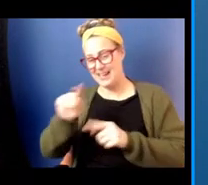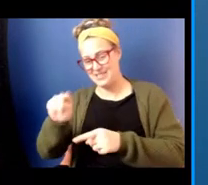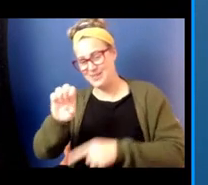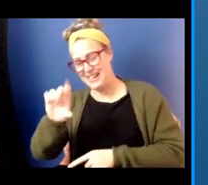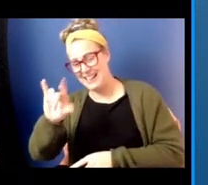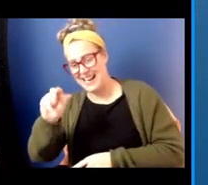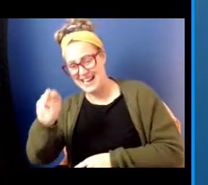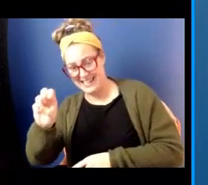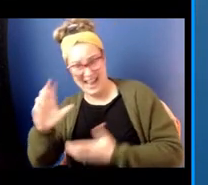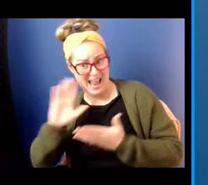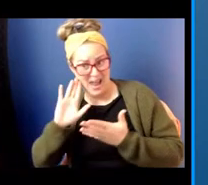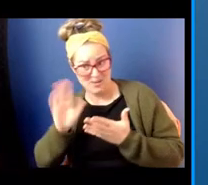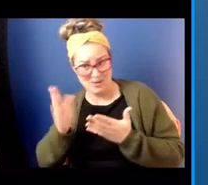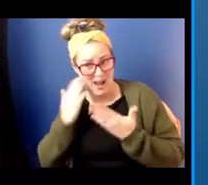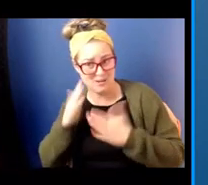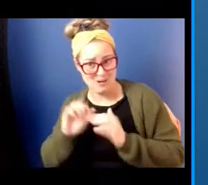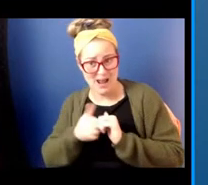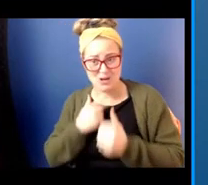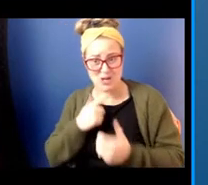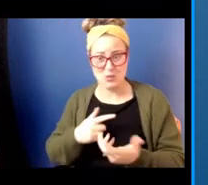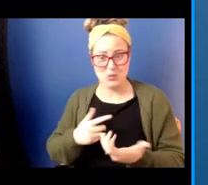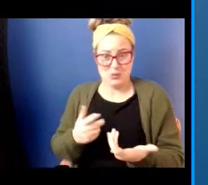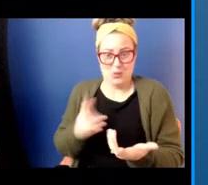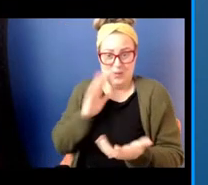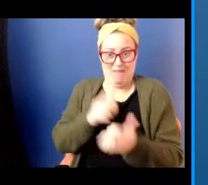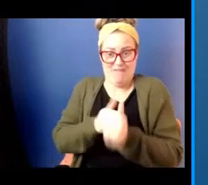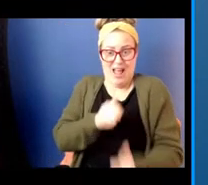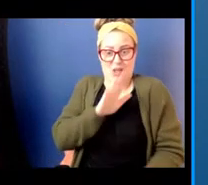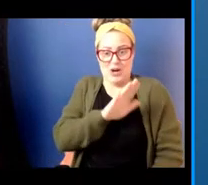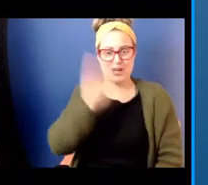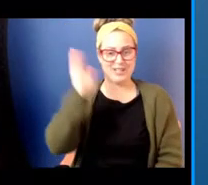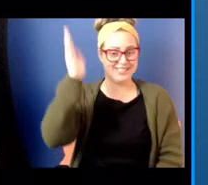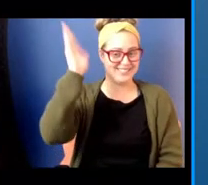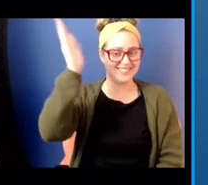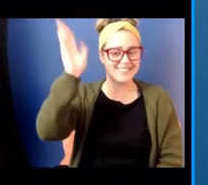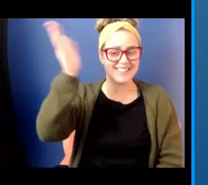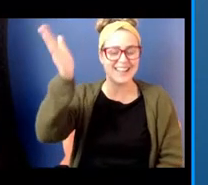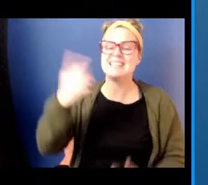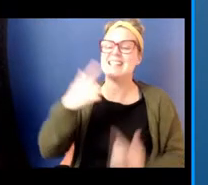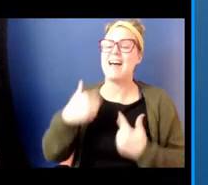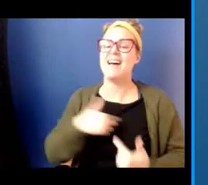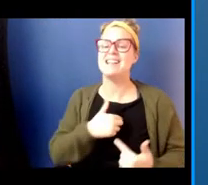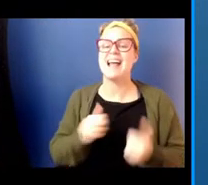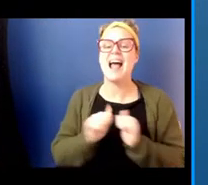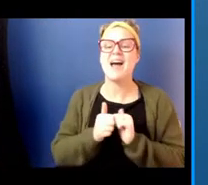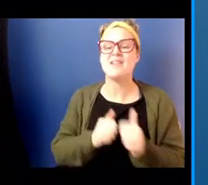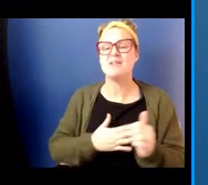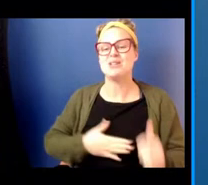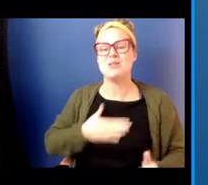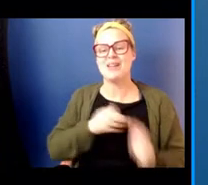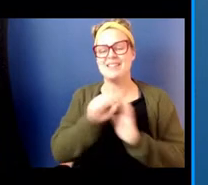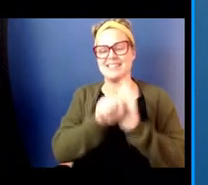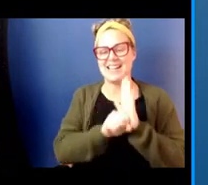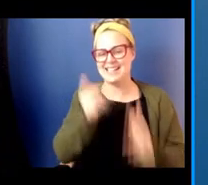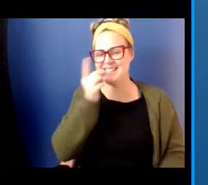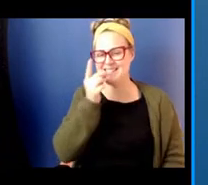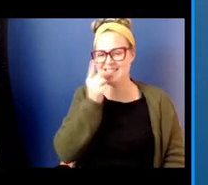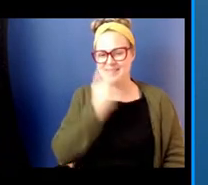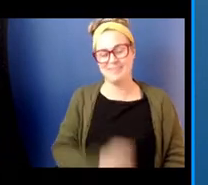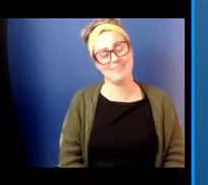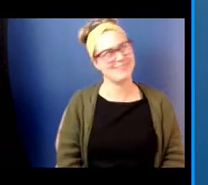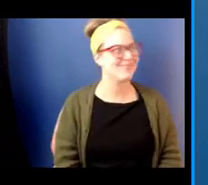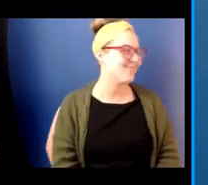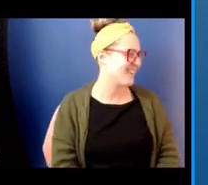night yeah exactly it's it's very hard to follow Donna all the time but I've been following